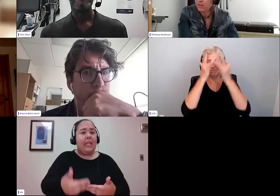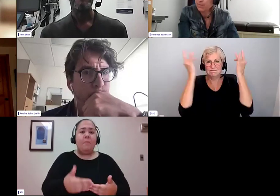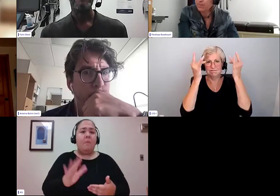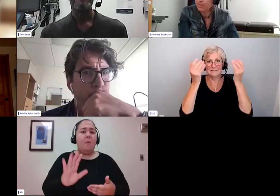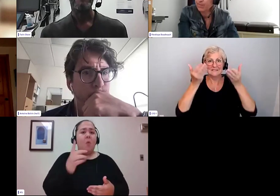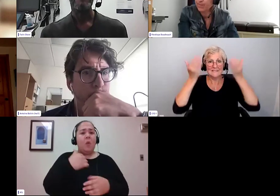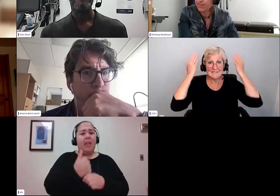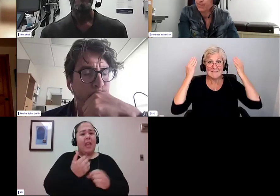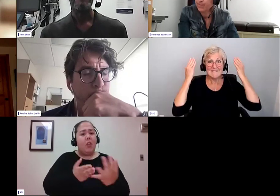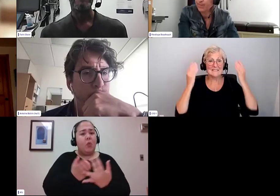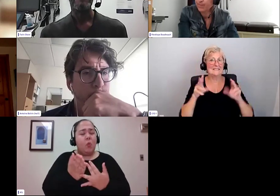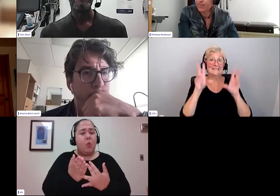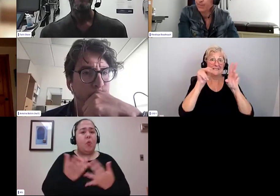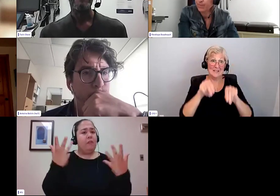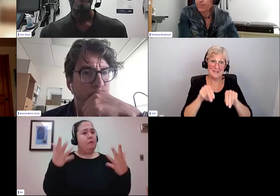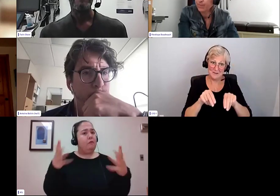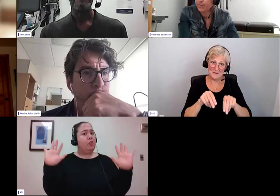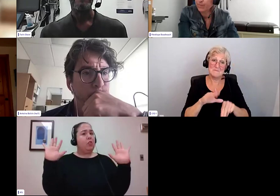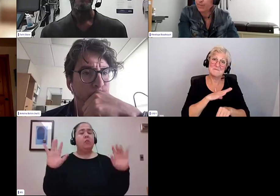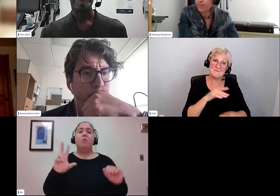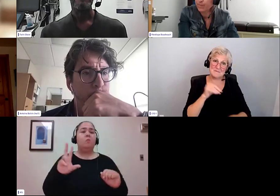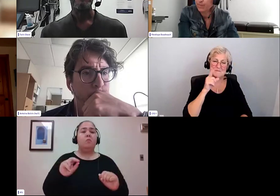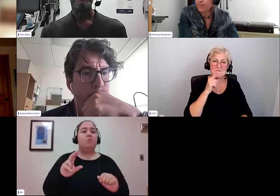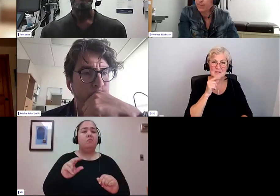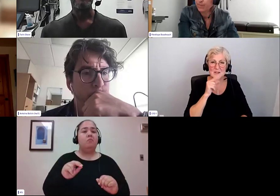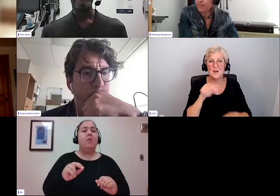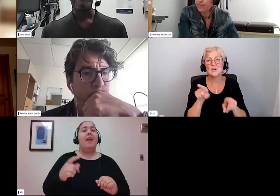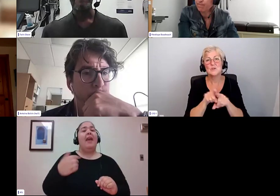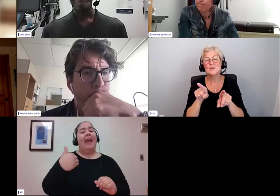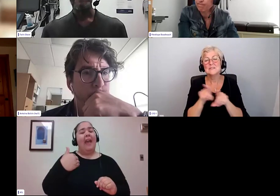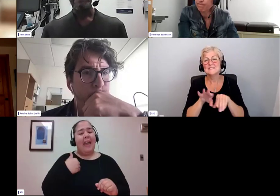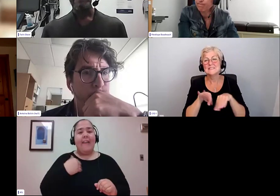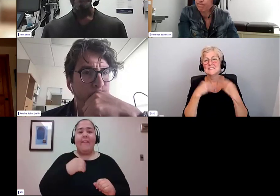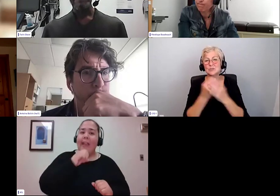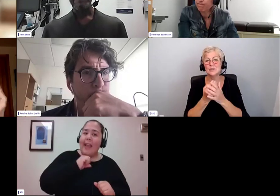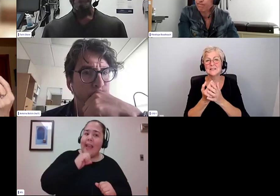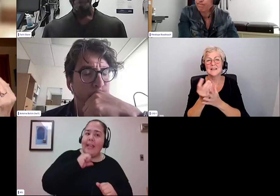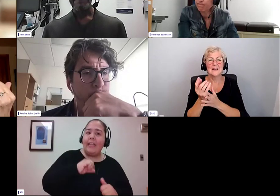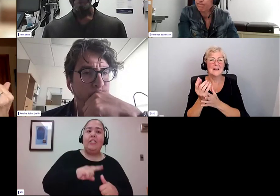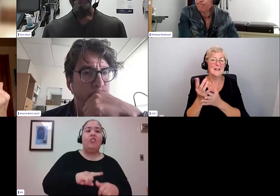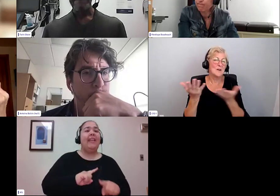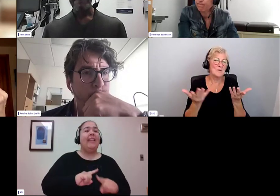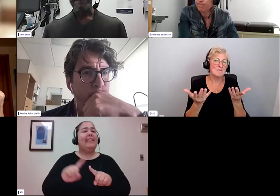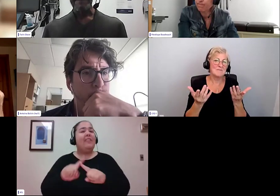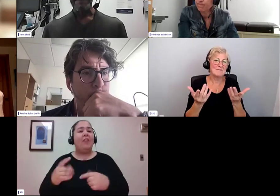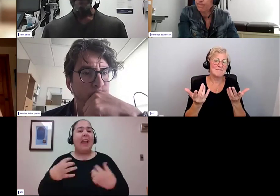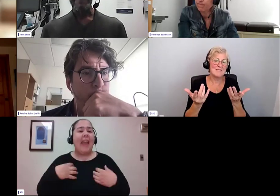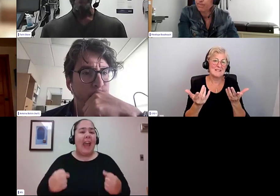and it's over. That's not it. And there's age and all the conditions.